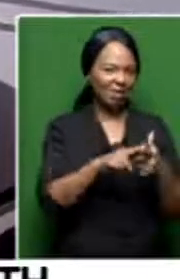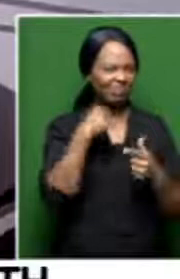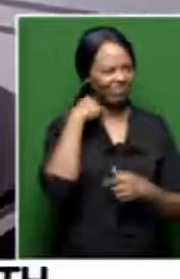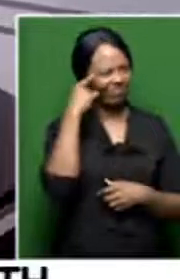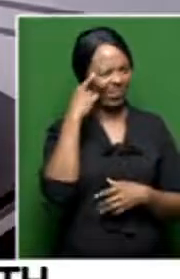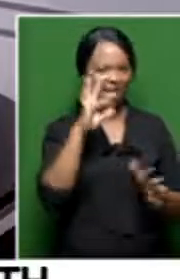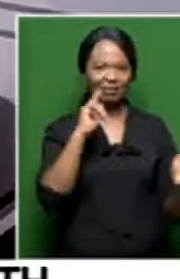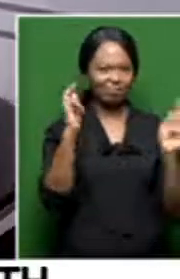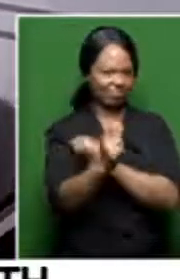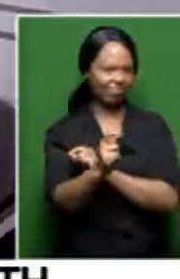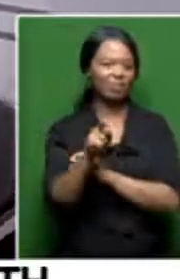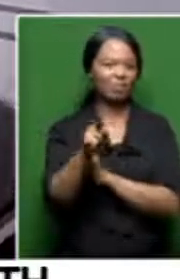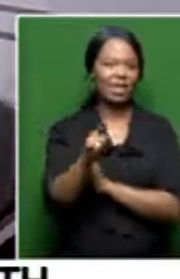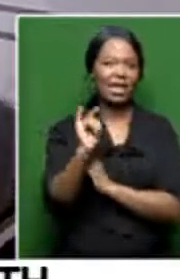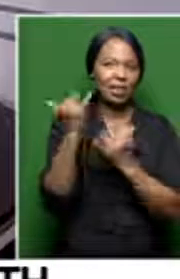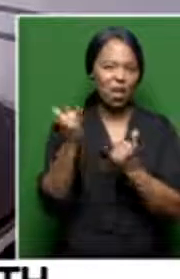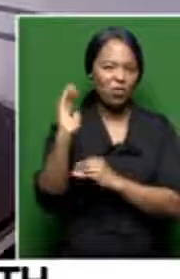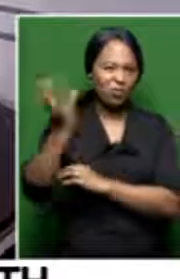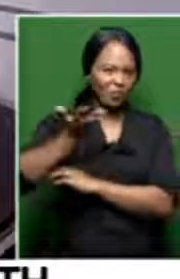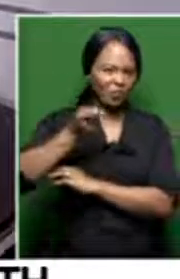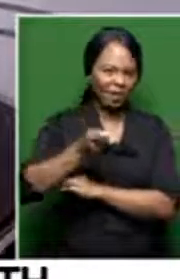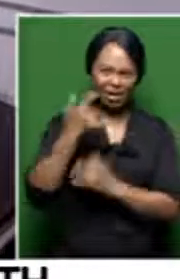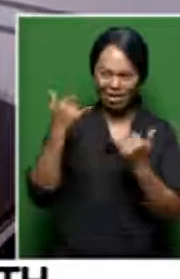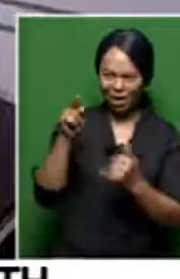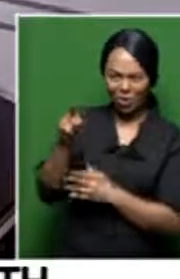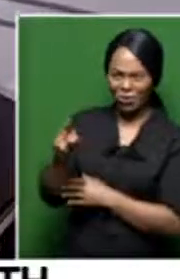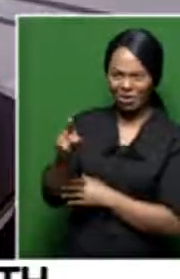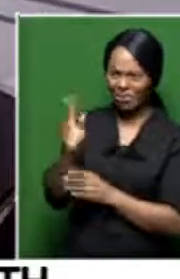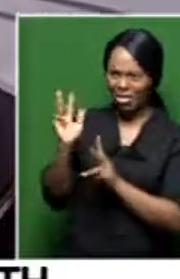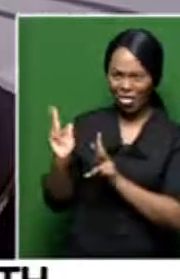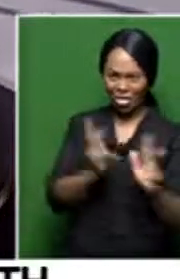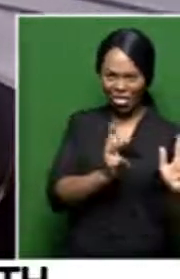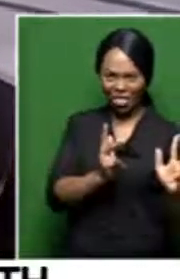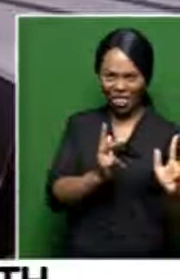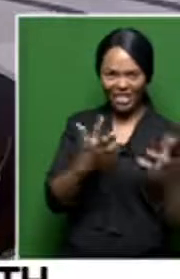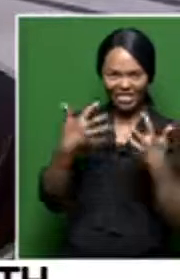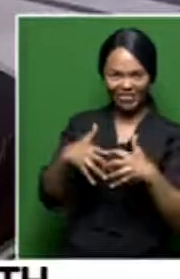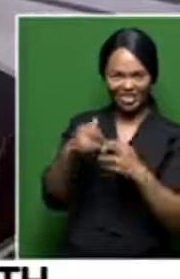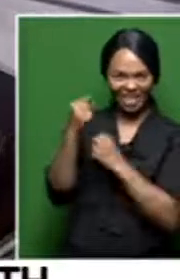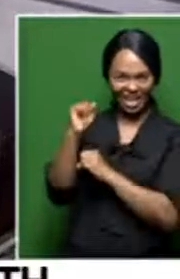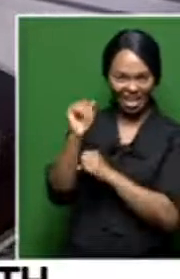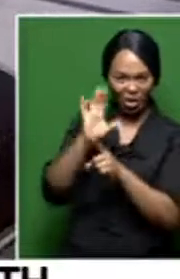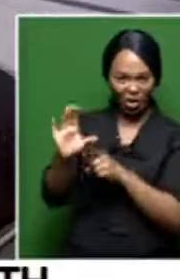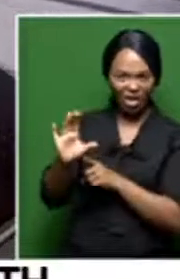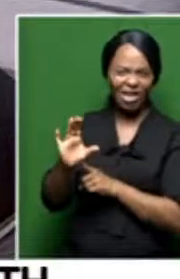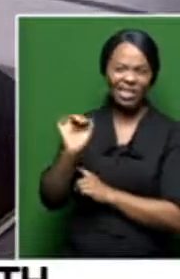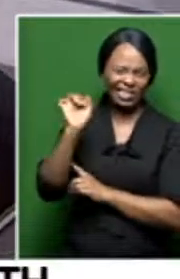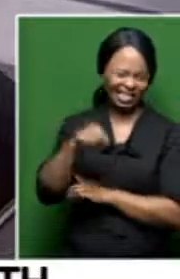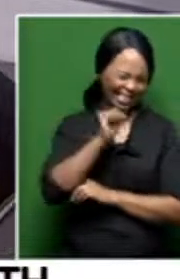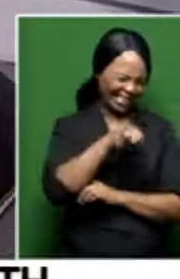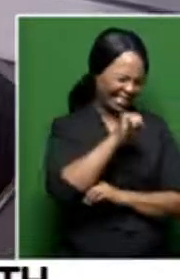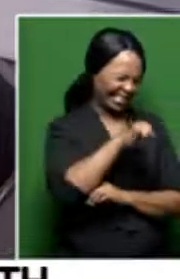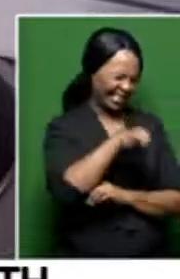into culinary. So you've turned your back on civil engineering? I've turned my back on it, unfortunately.